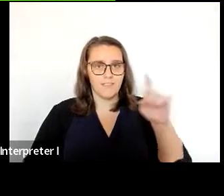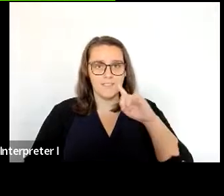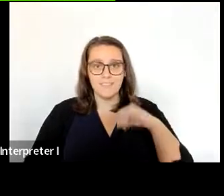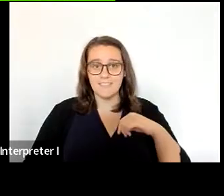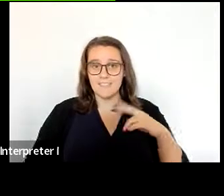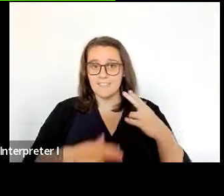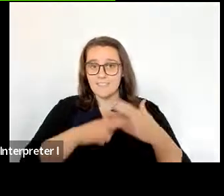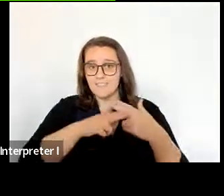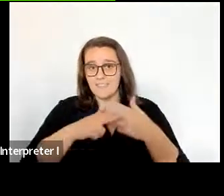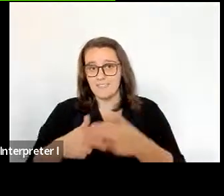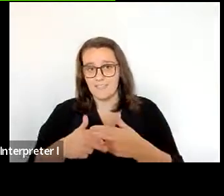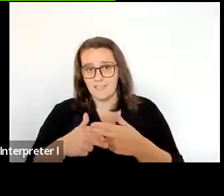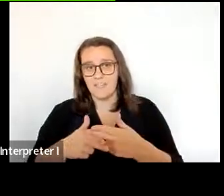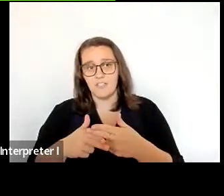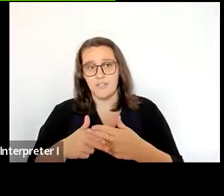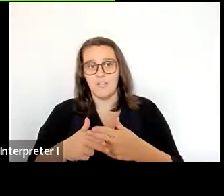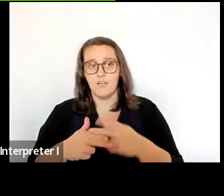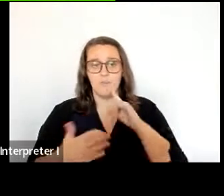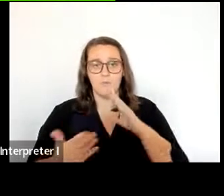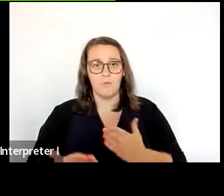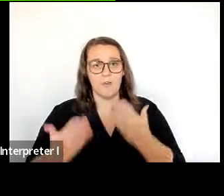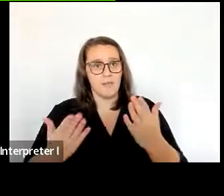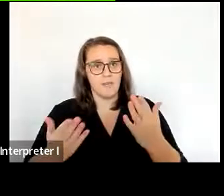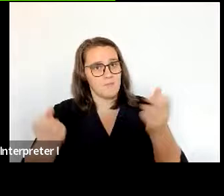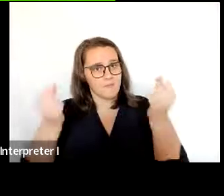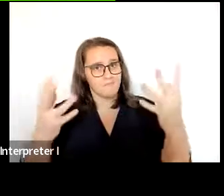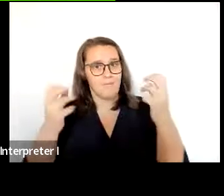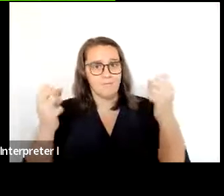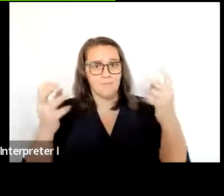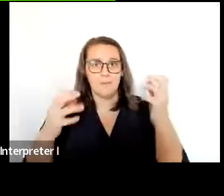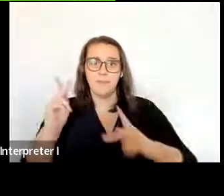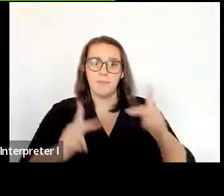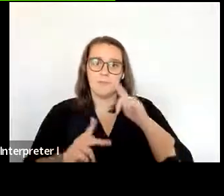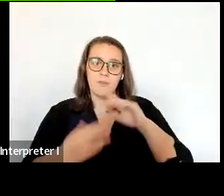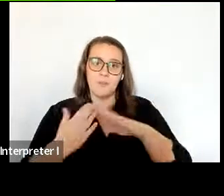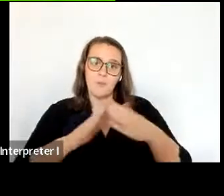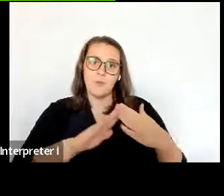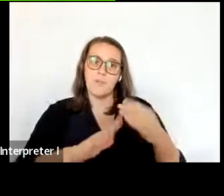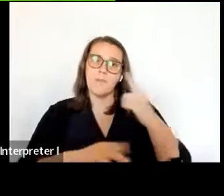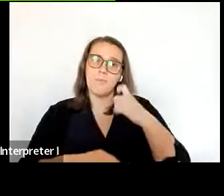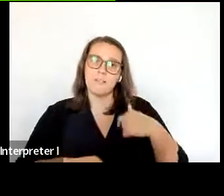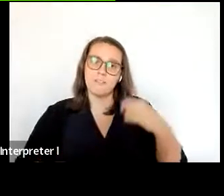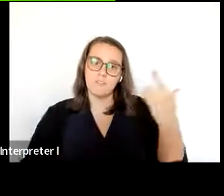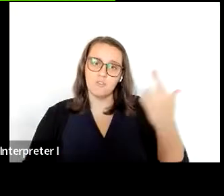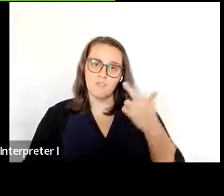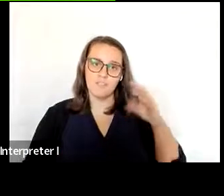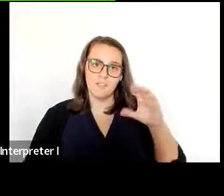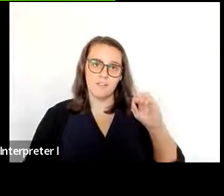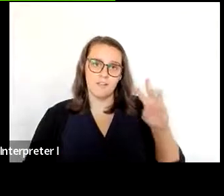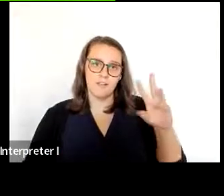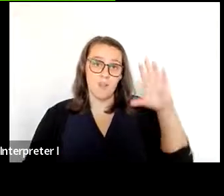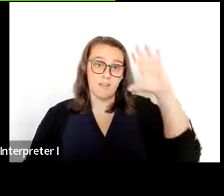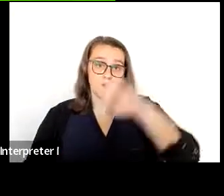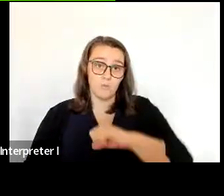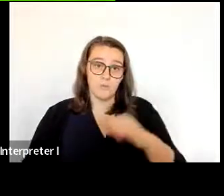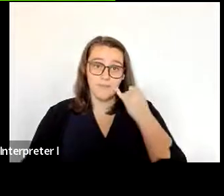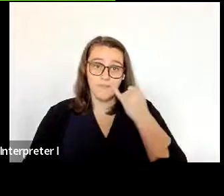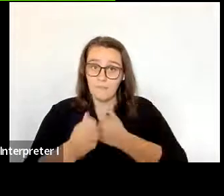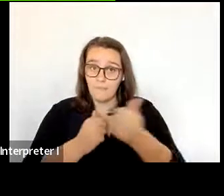by an overwhelming vote of community members. For these reasons, the Committee of the Whole, assuming that we adopt this, recommends the